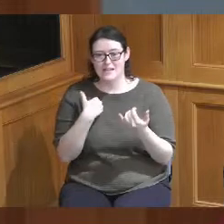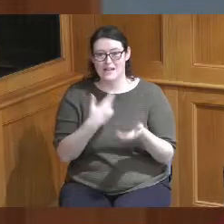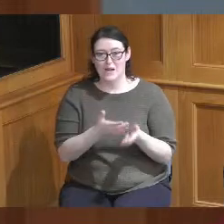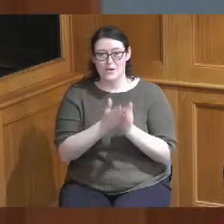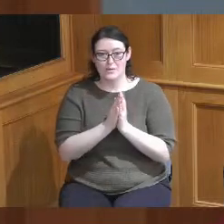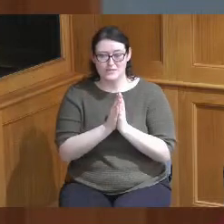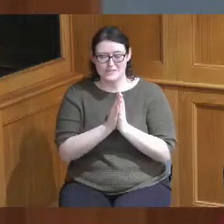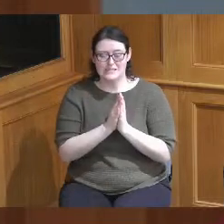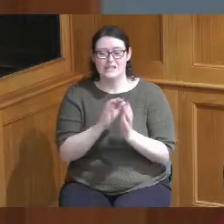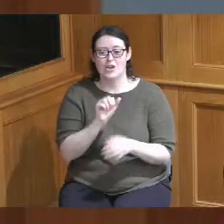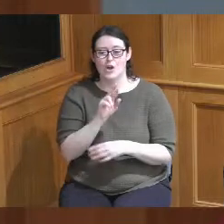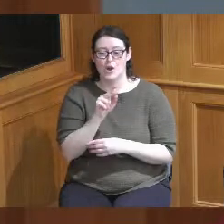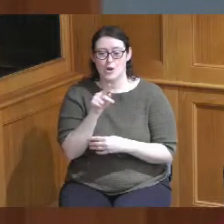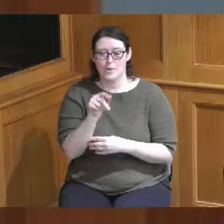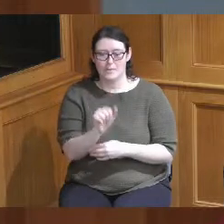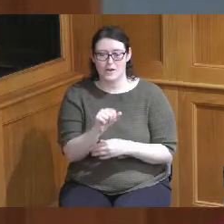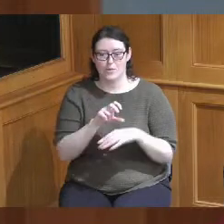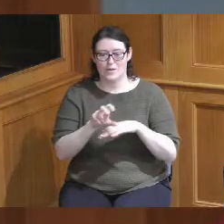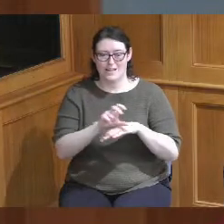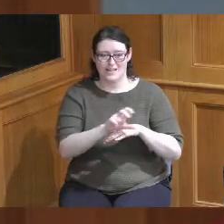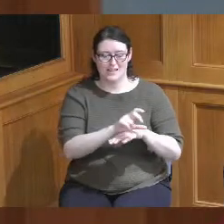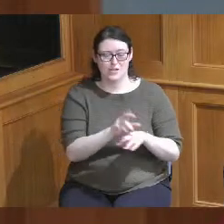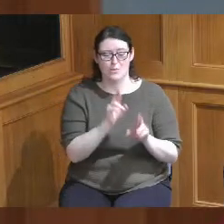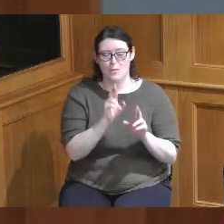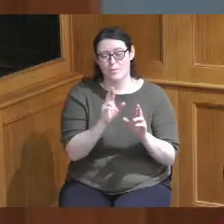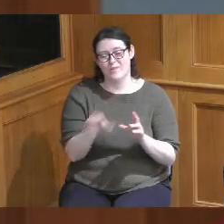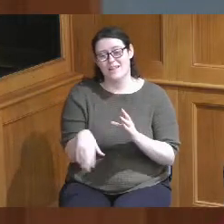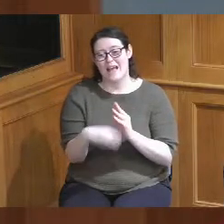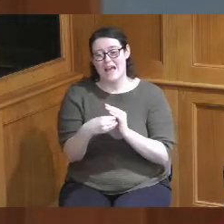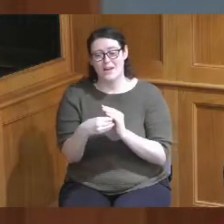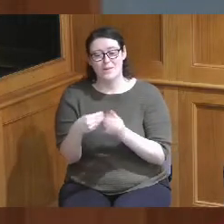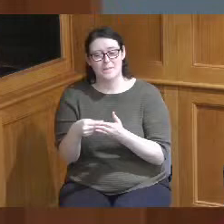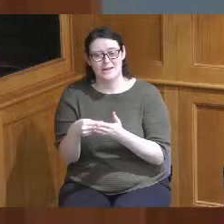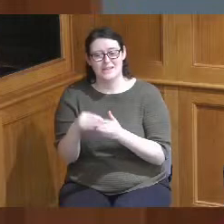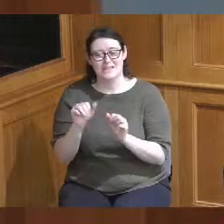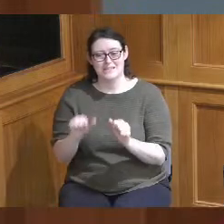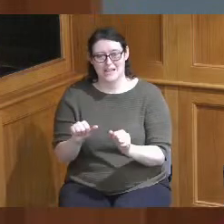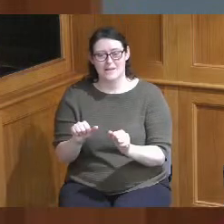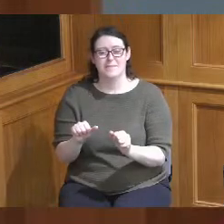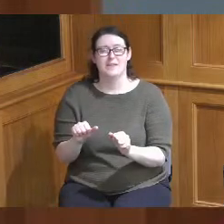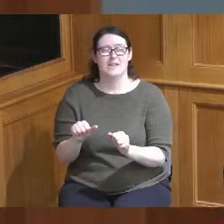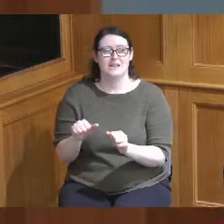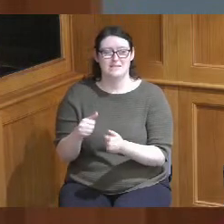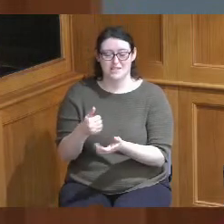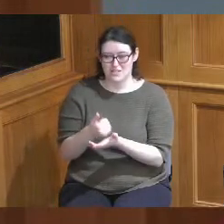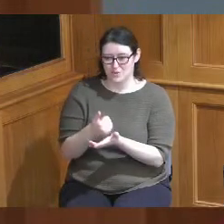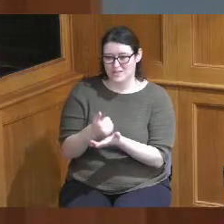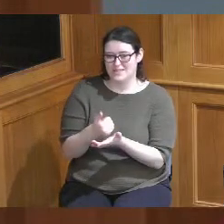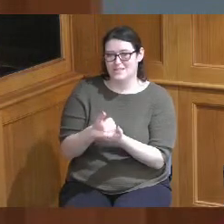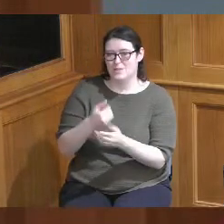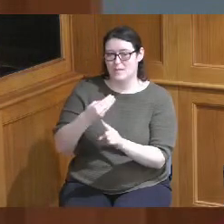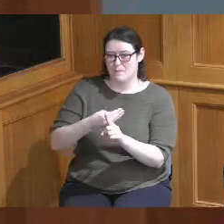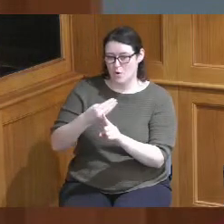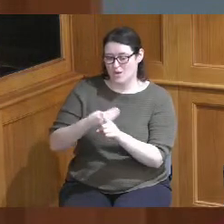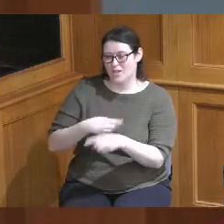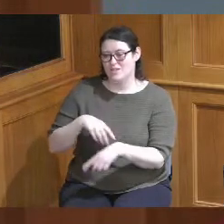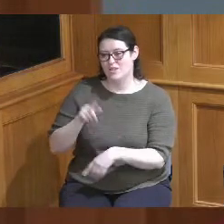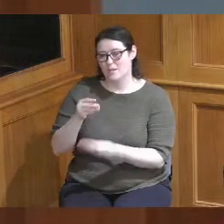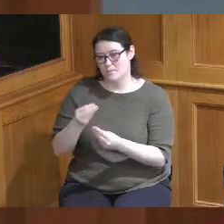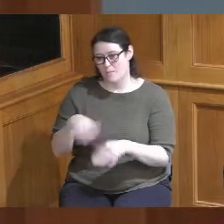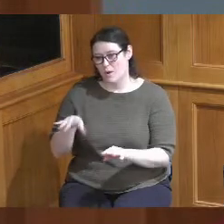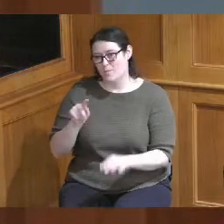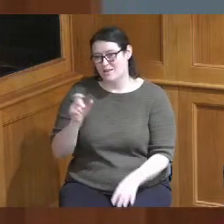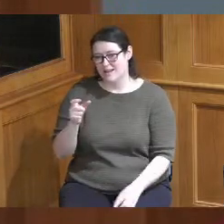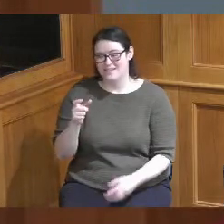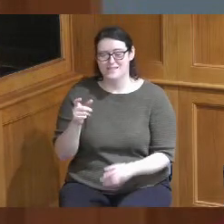ARPA reallocation, additional monies be set aside for additional property tax and mortgage assistance. Homeowners continue to